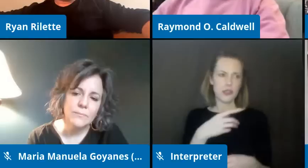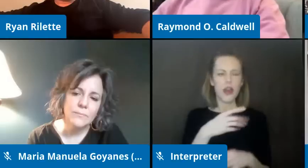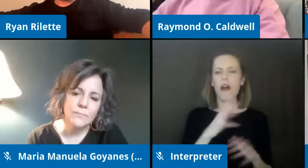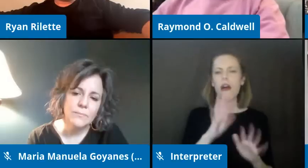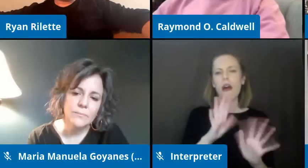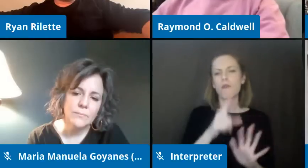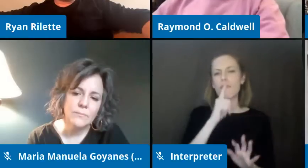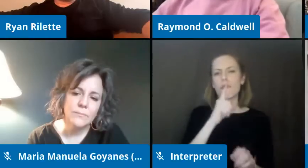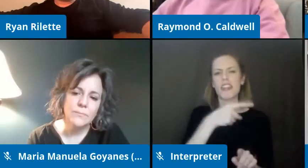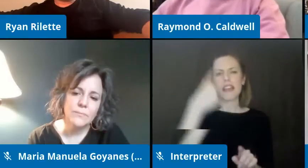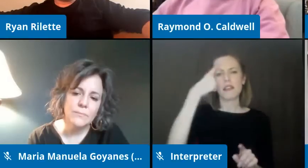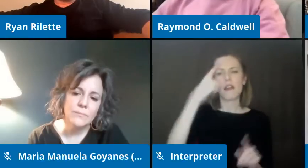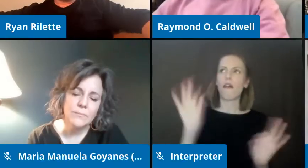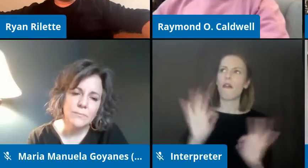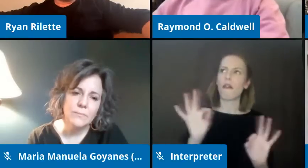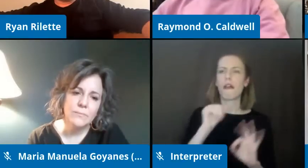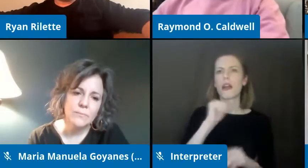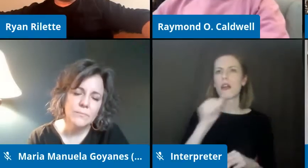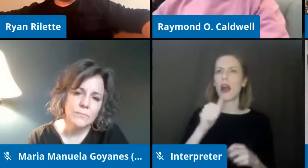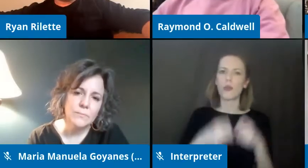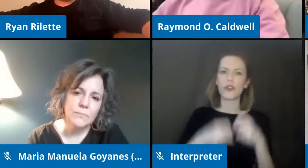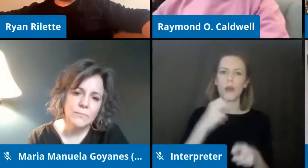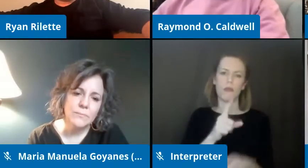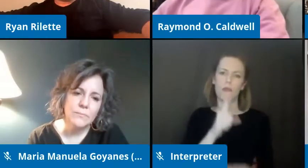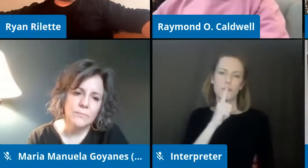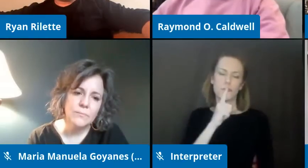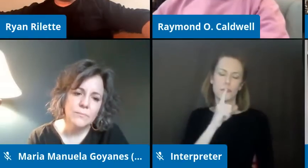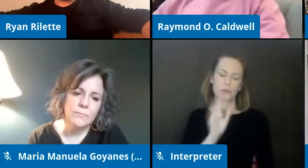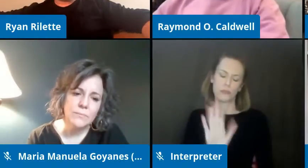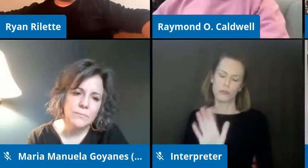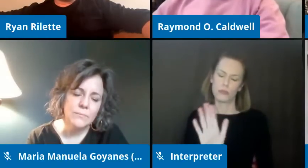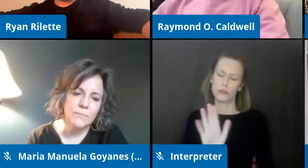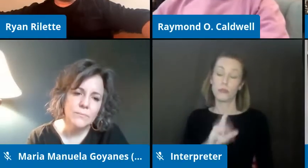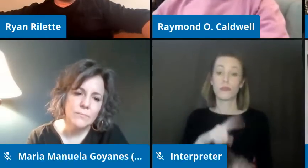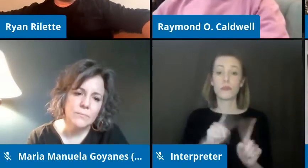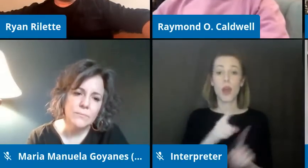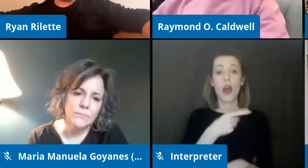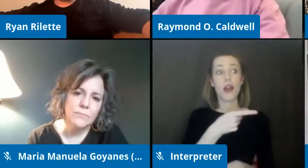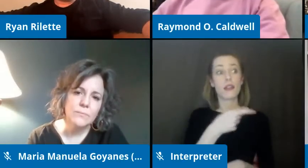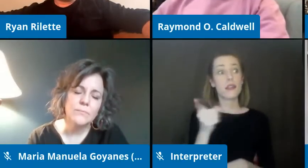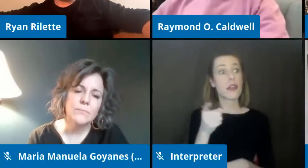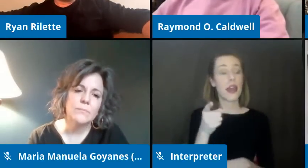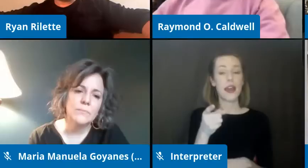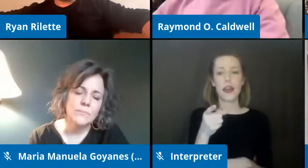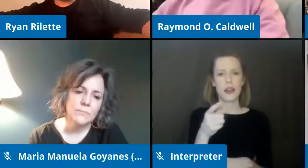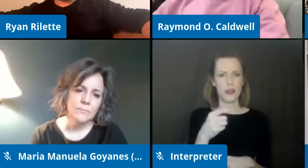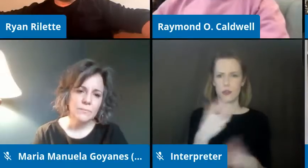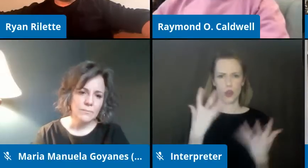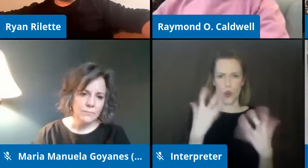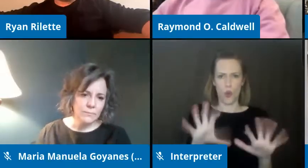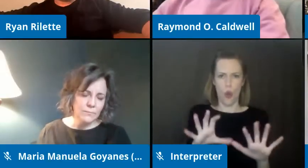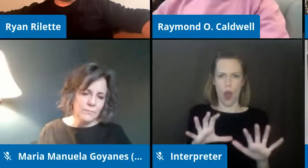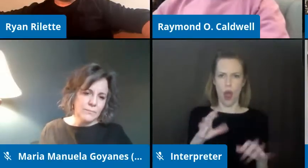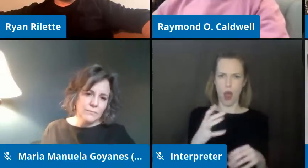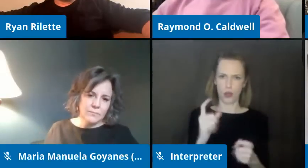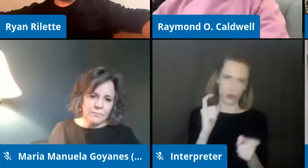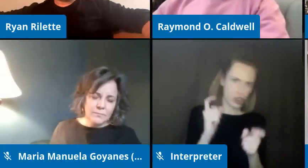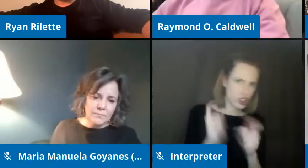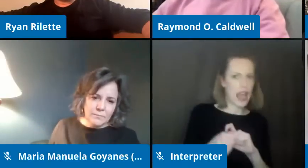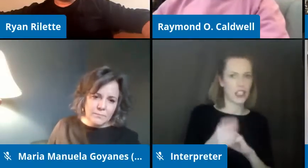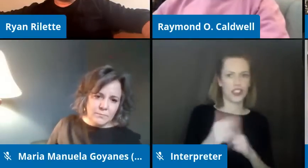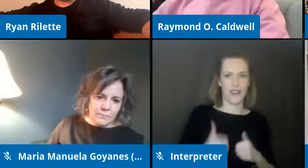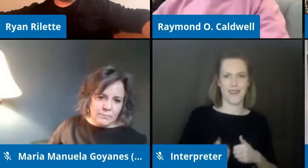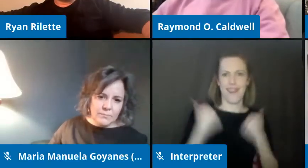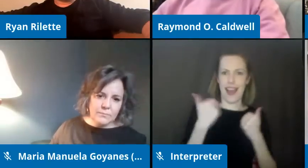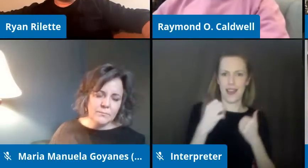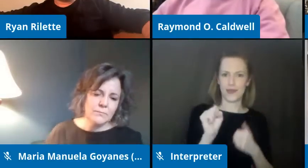problem, but they're not quite as ready to change their lifestyles as older people are. But is one of the possible